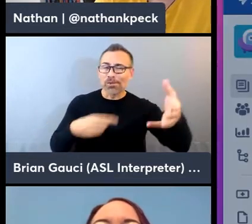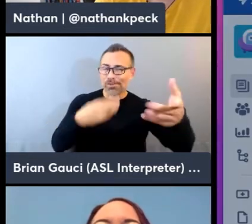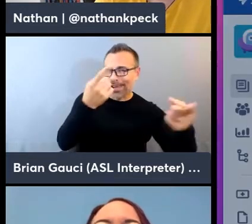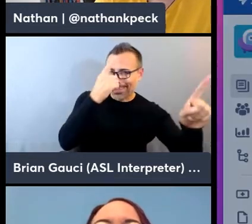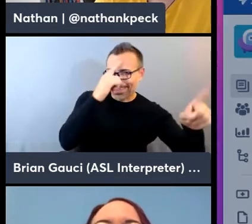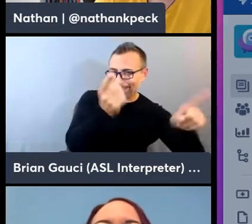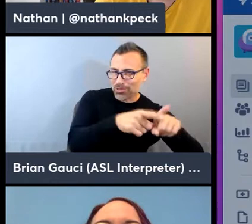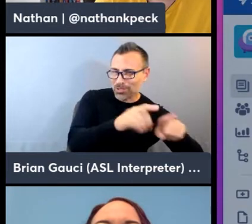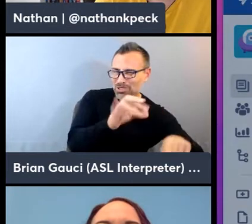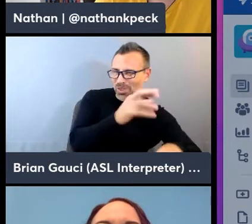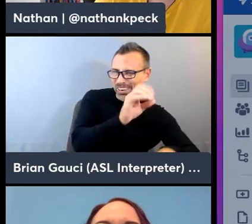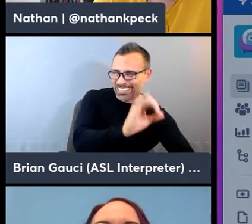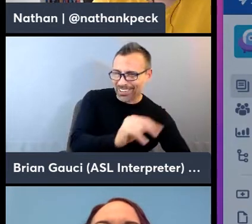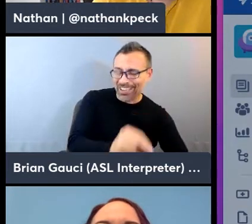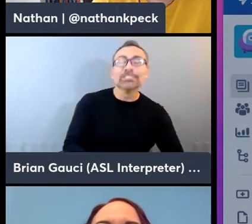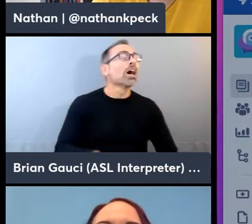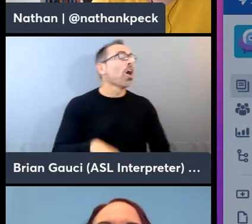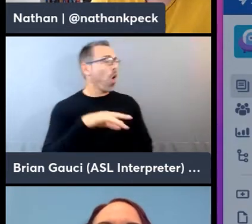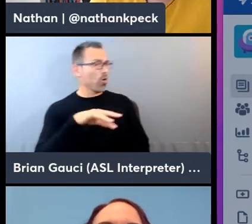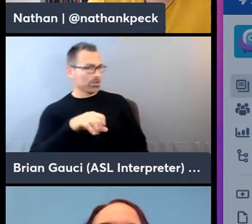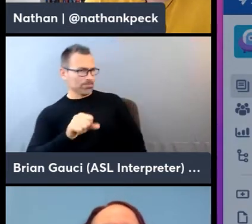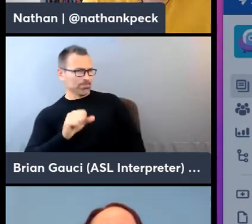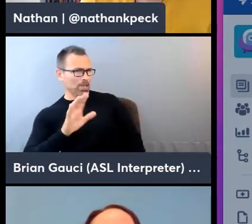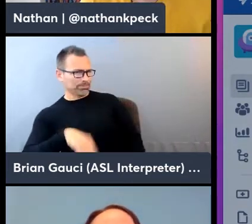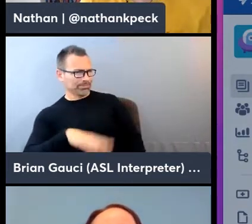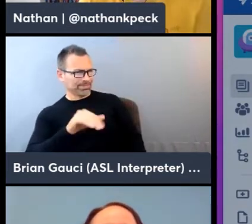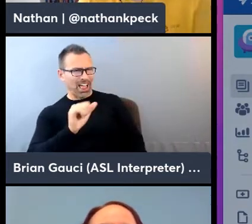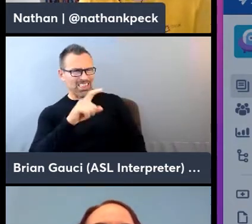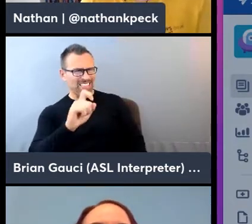to yeah, this no, use Alexa case. hates me. She never All listens right. to what I say.